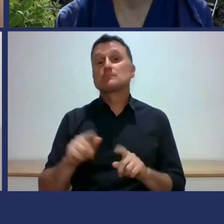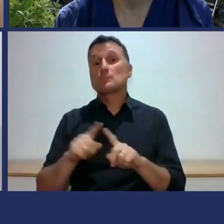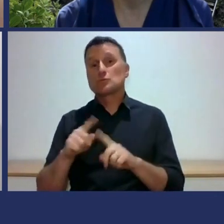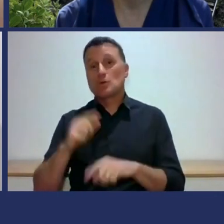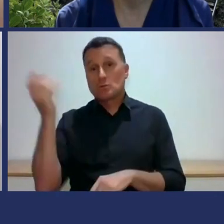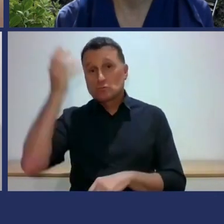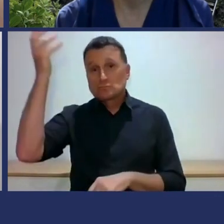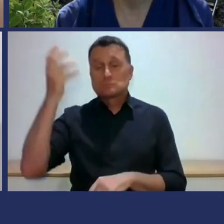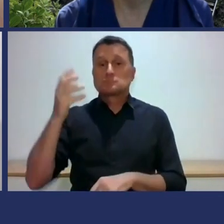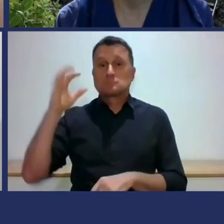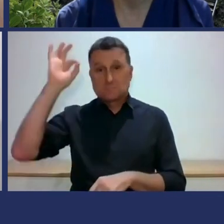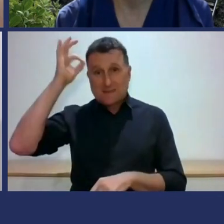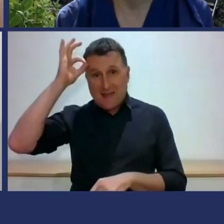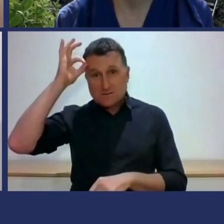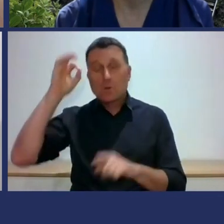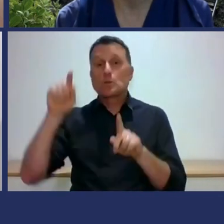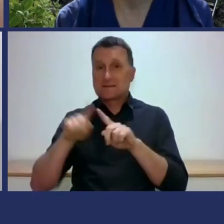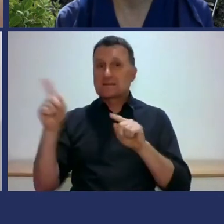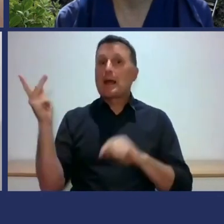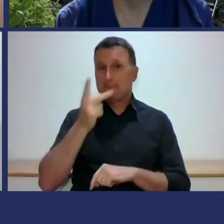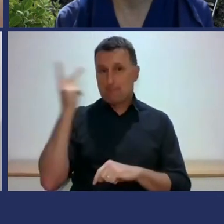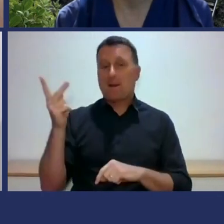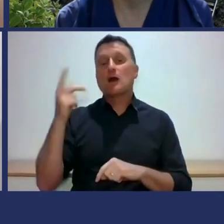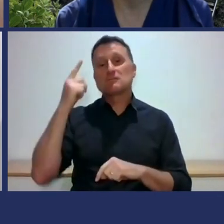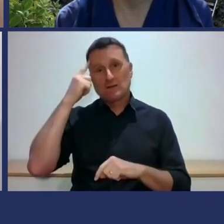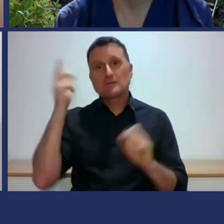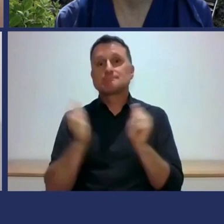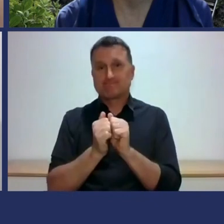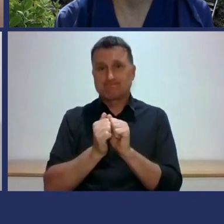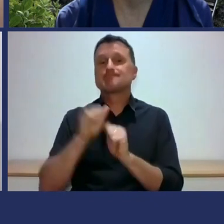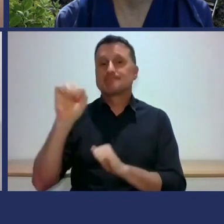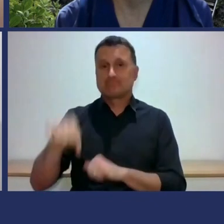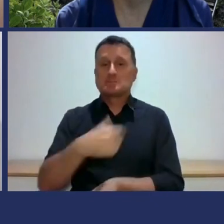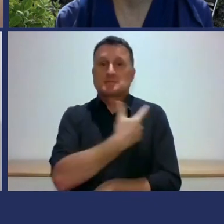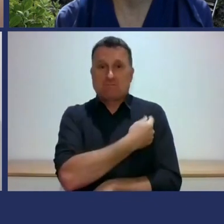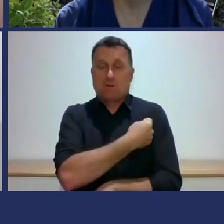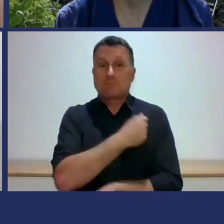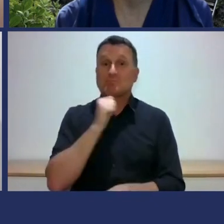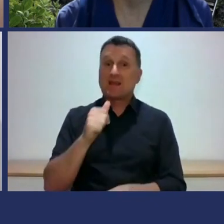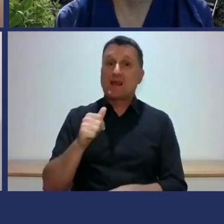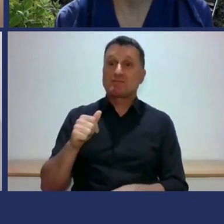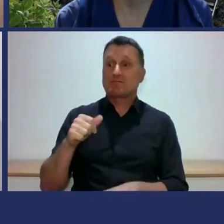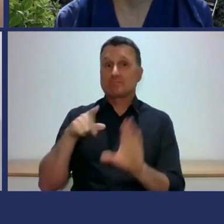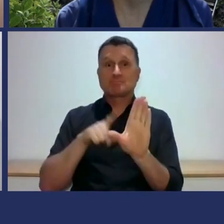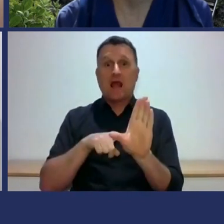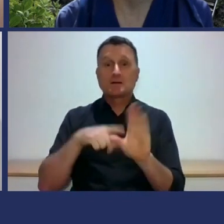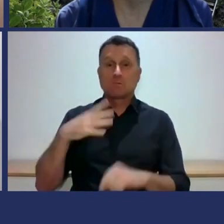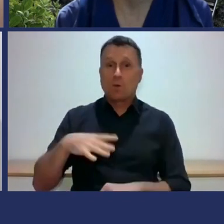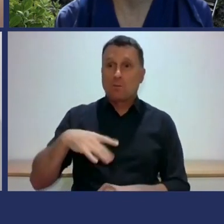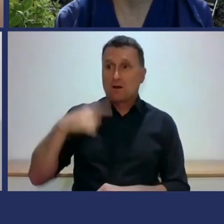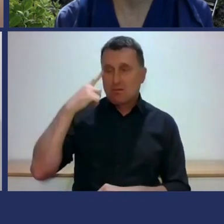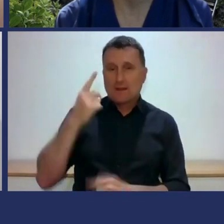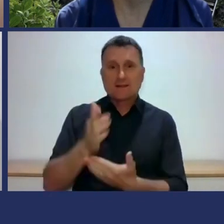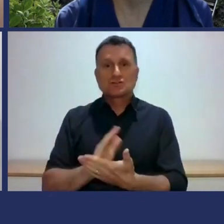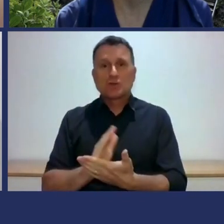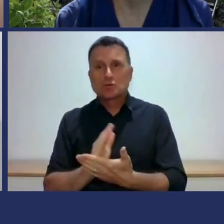nursing council. We're all on the same page on this. So, yeah, I mean, and she could go back to her midwife and that she's with and just say, explain to me why